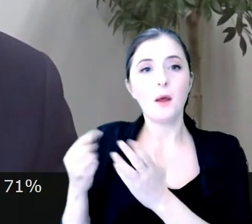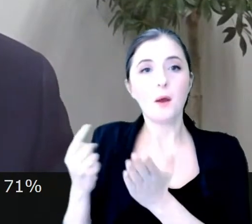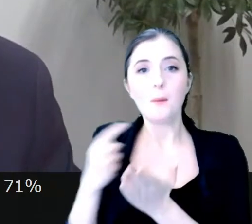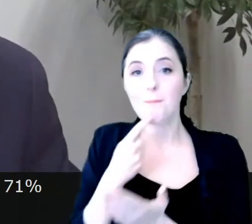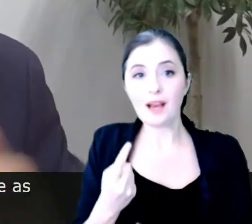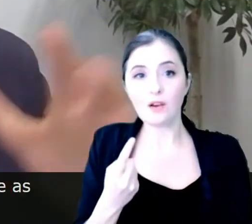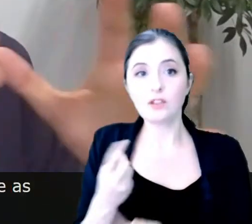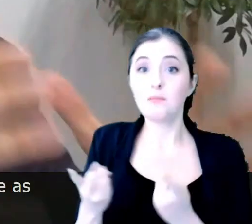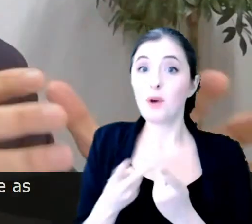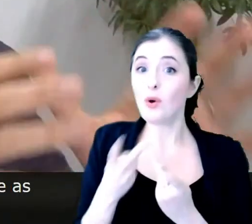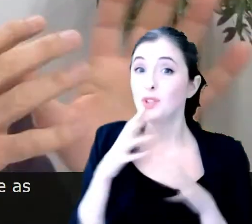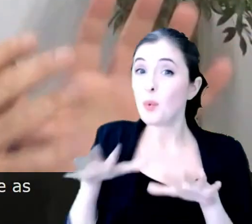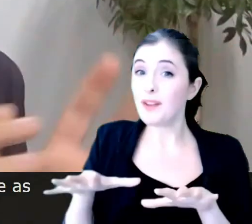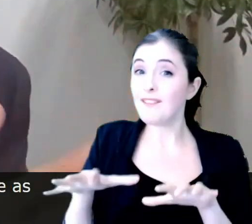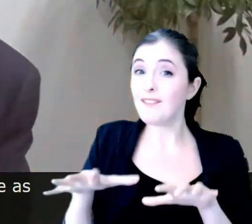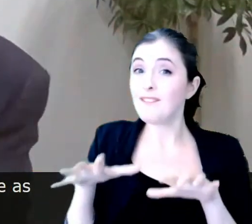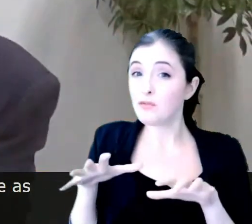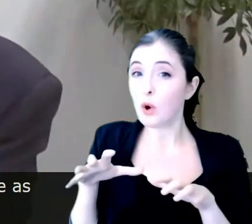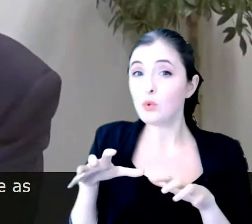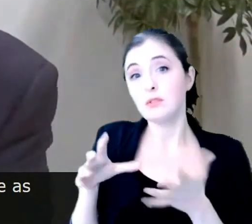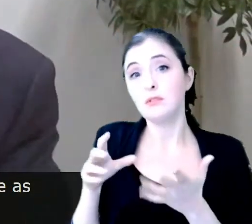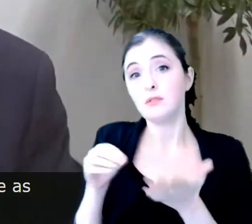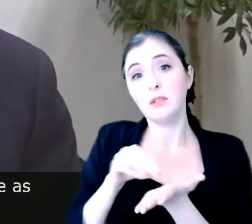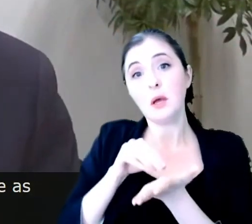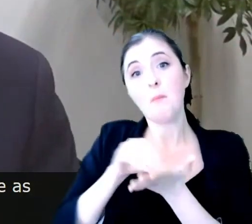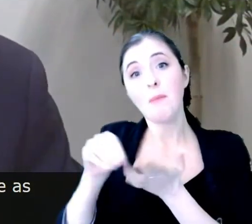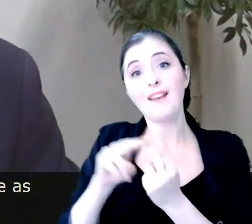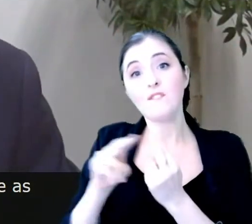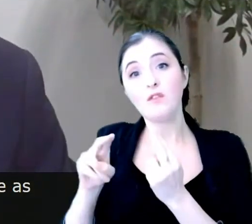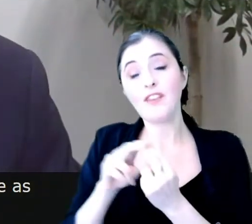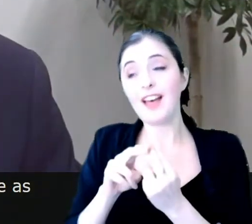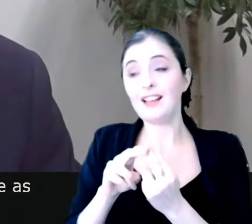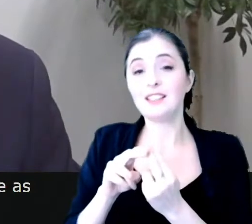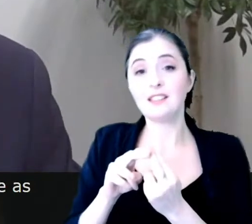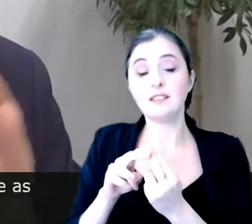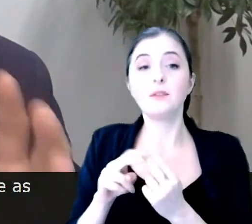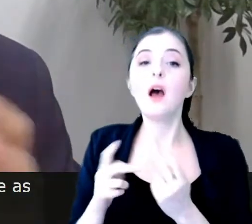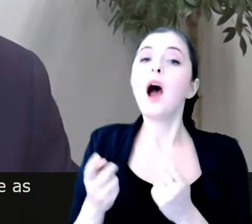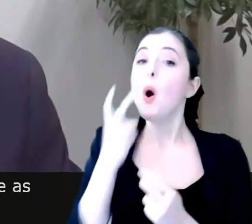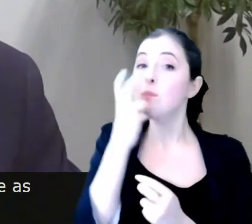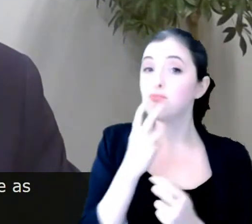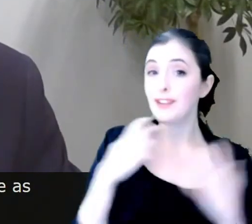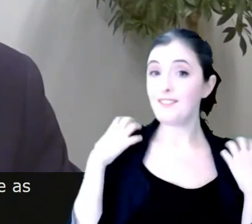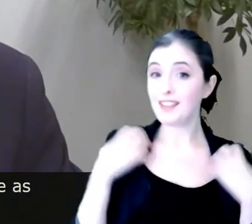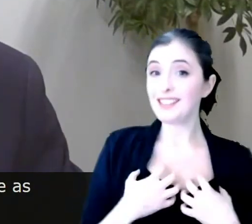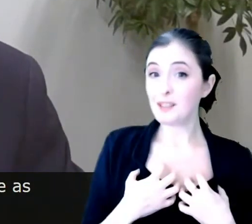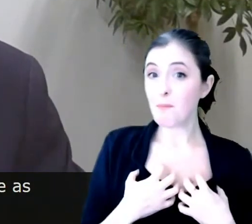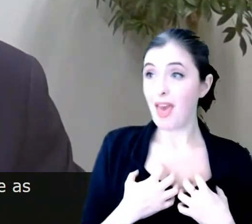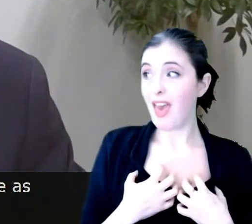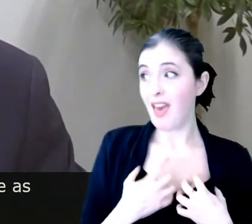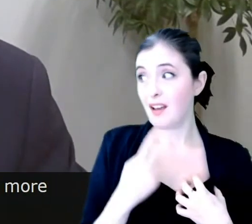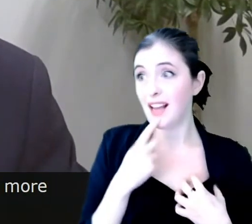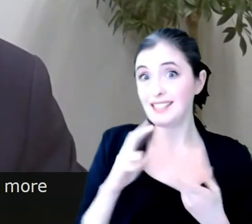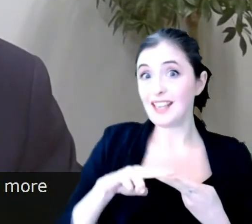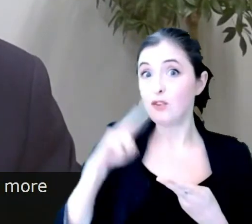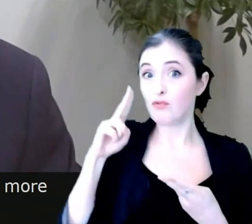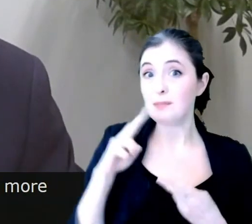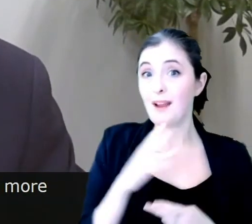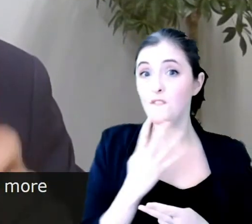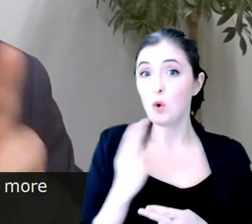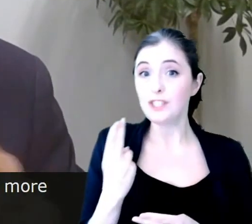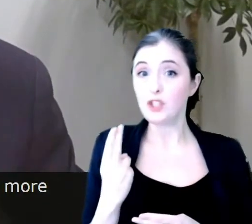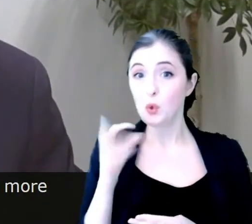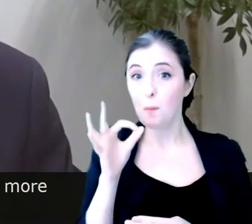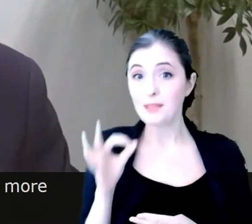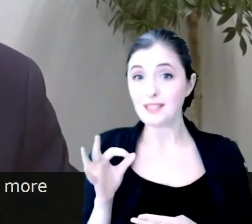5 years, Sapna. The previous mayor increased our fares by more than 42%. I've frozen them over 5